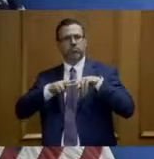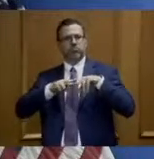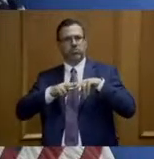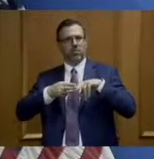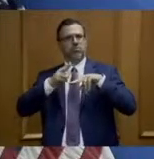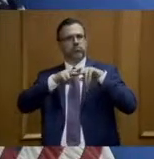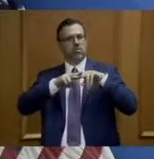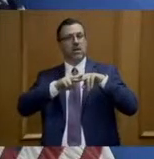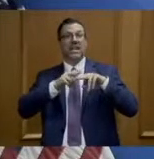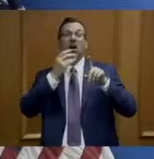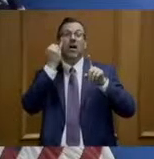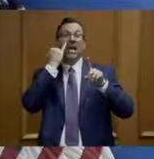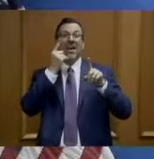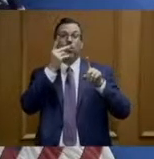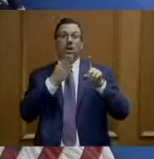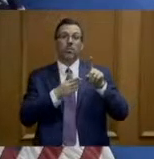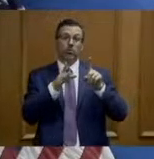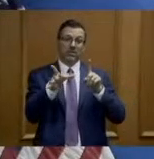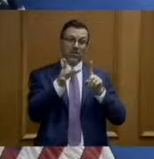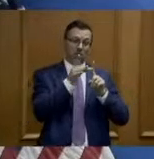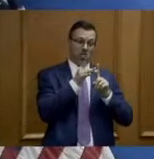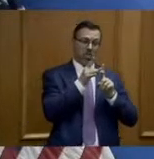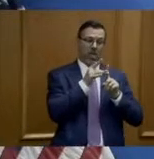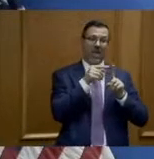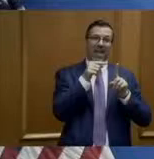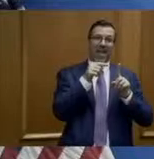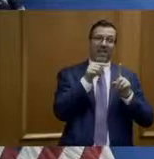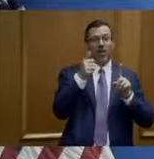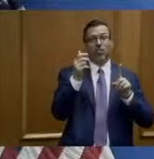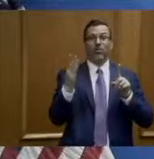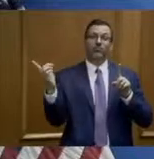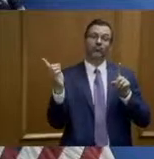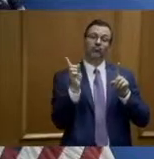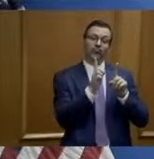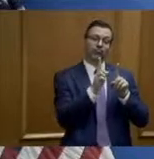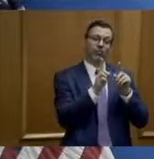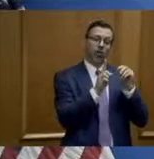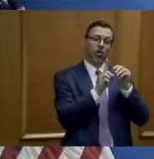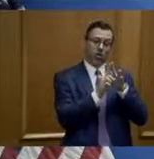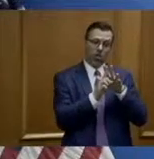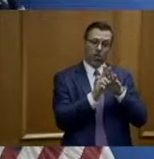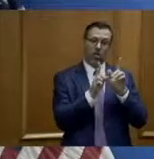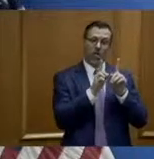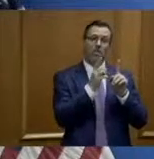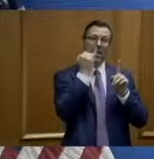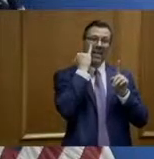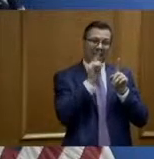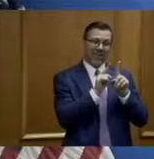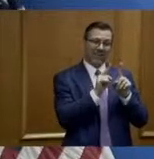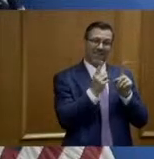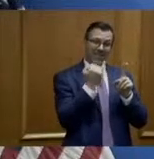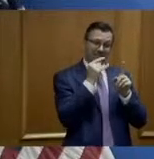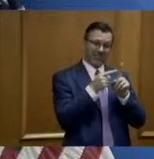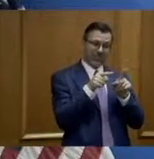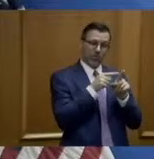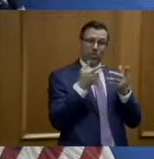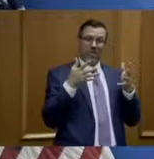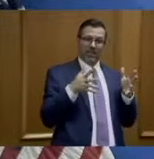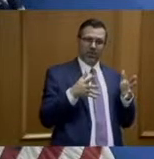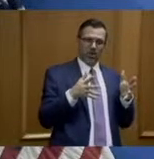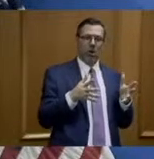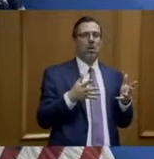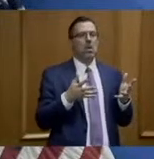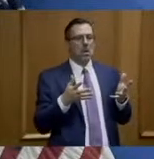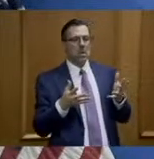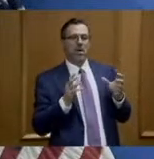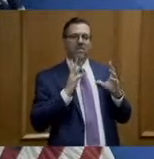one, almost akin to community transmission, then we institute the next tier, which is essentially a unit-based